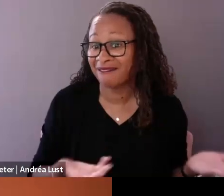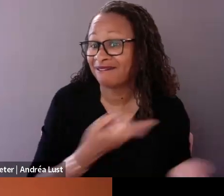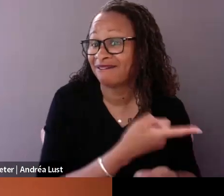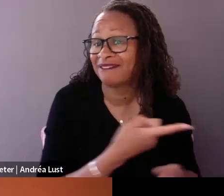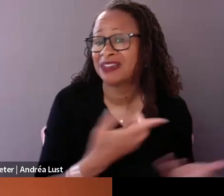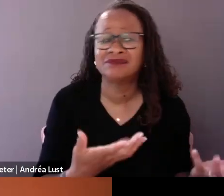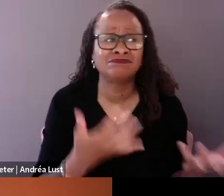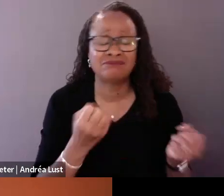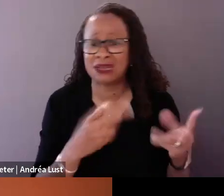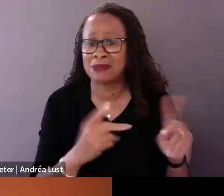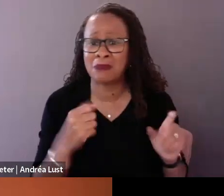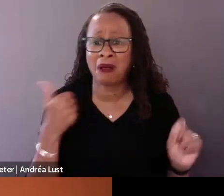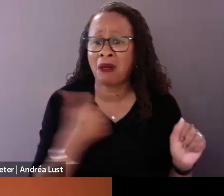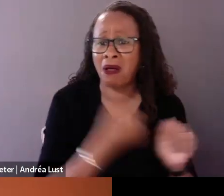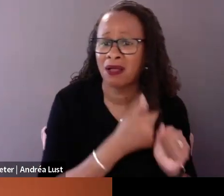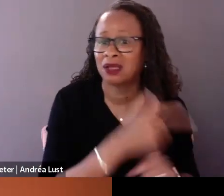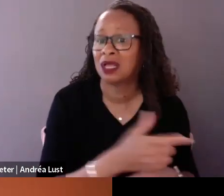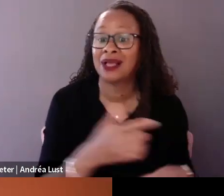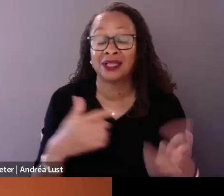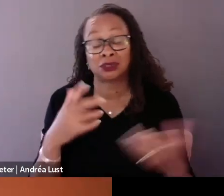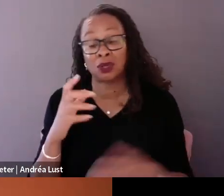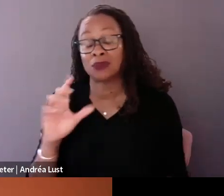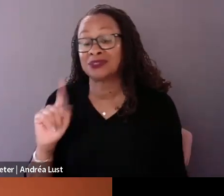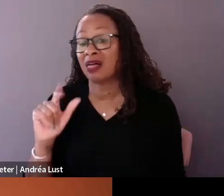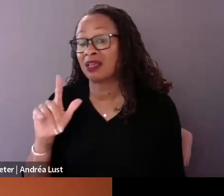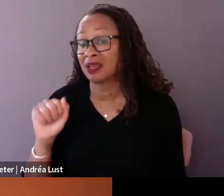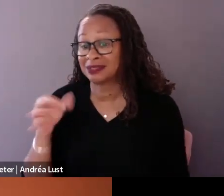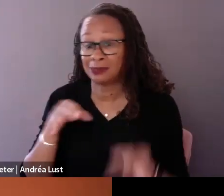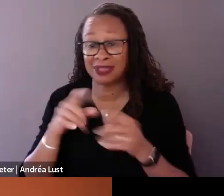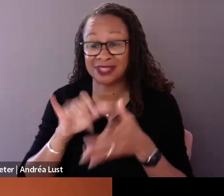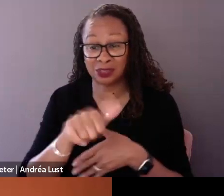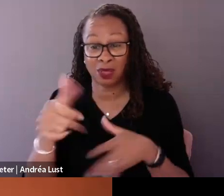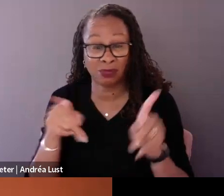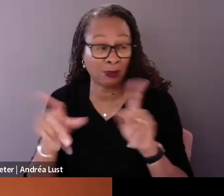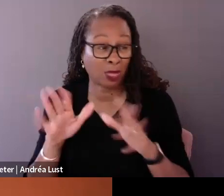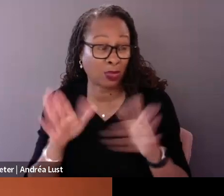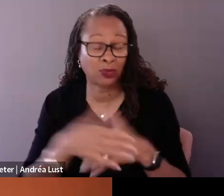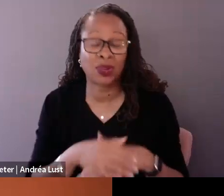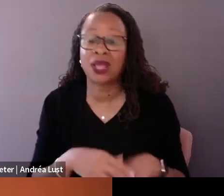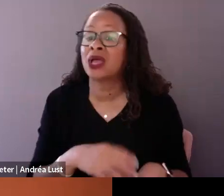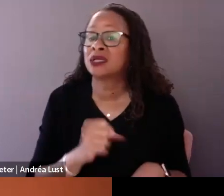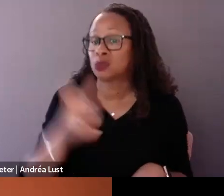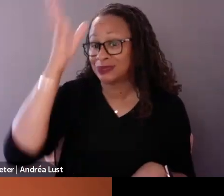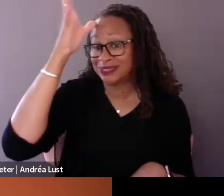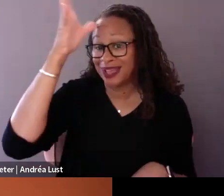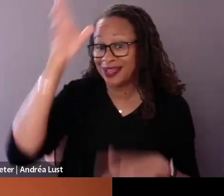And essentially, he shows up needing a place to stay,